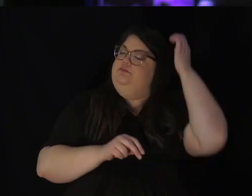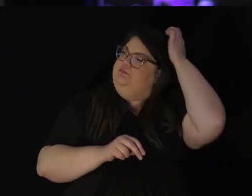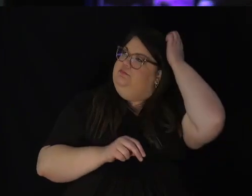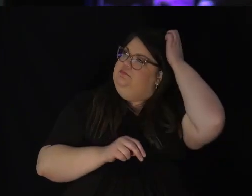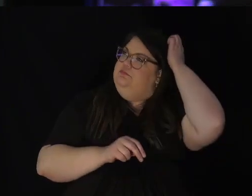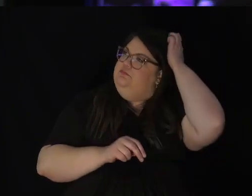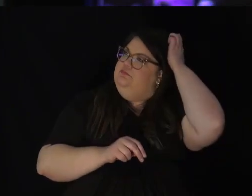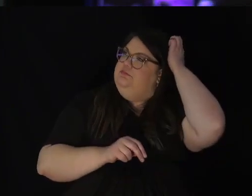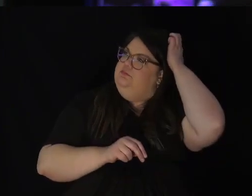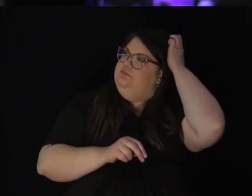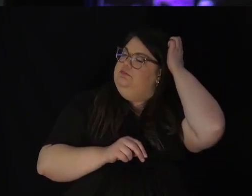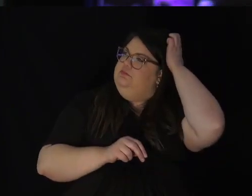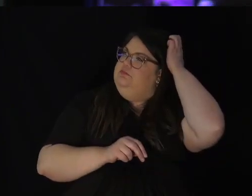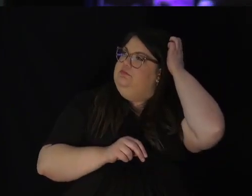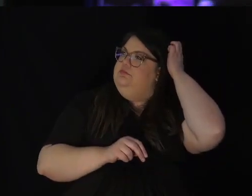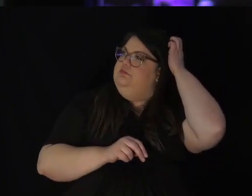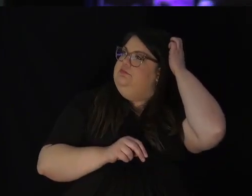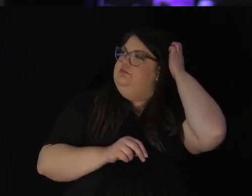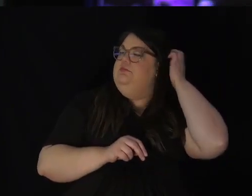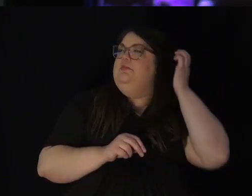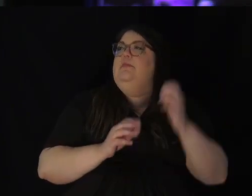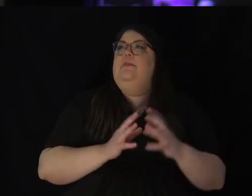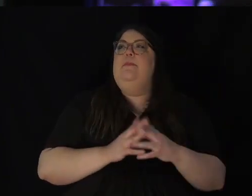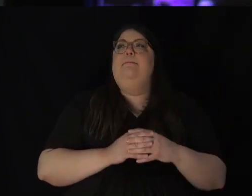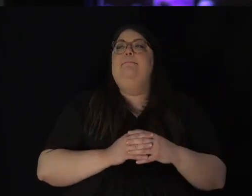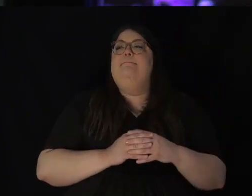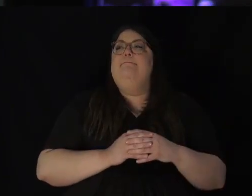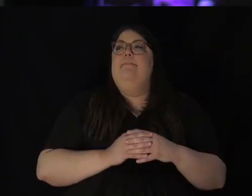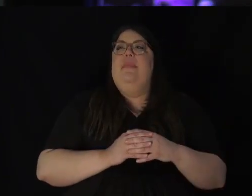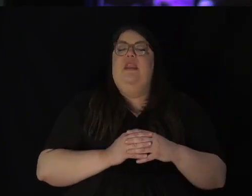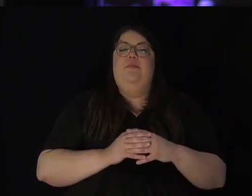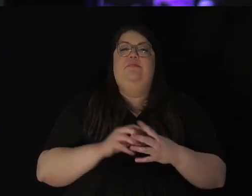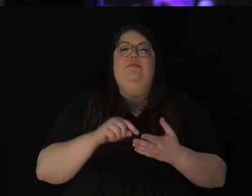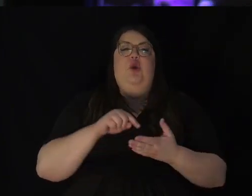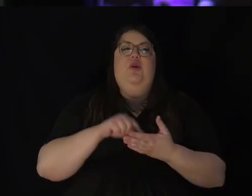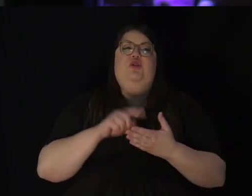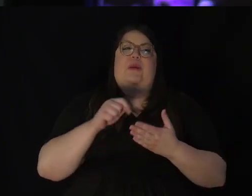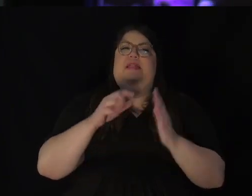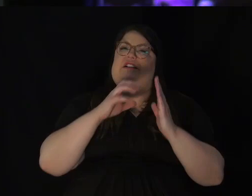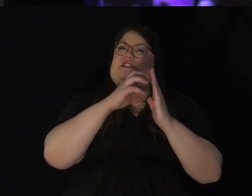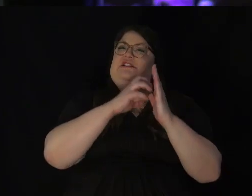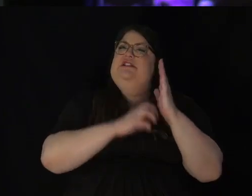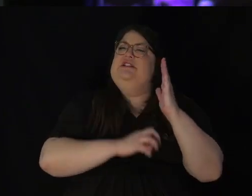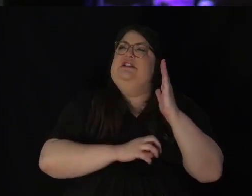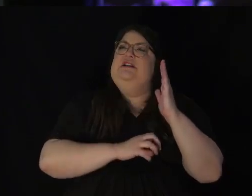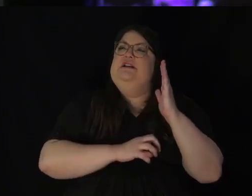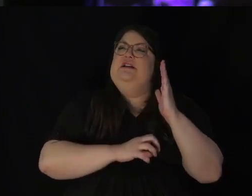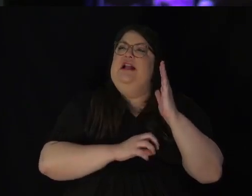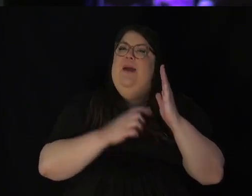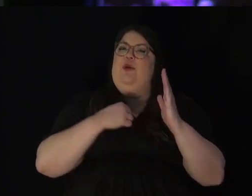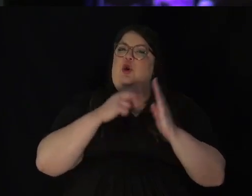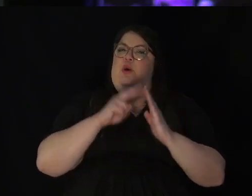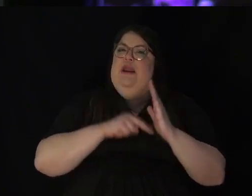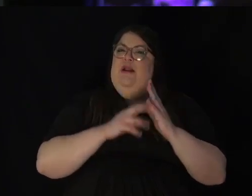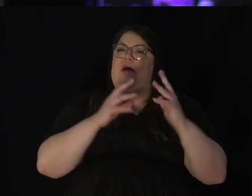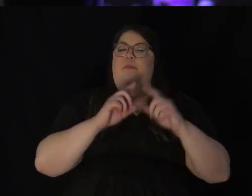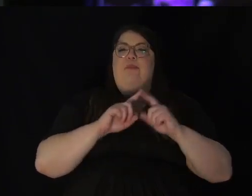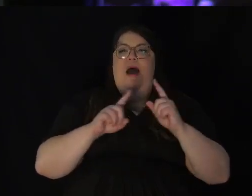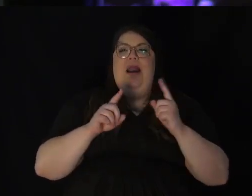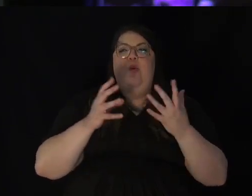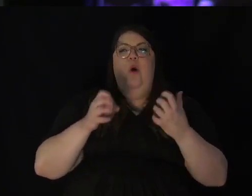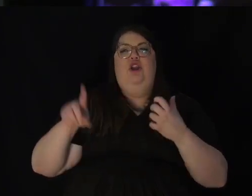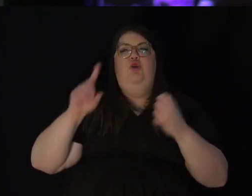chapter 22. And this is going to be a little lengthy as I read, but I just want you